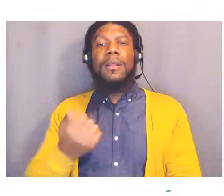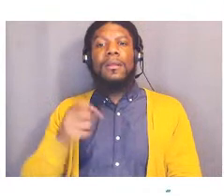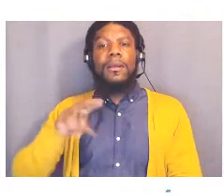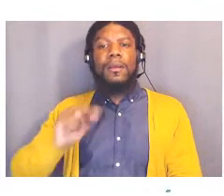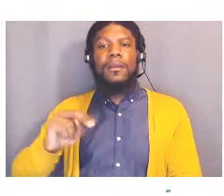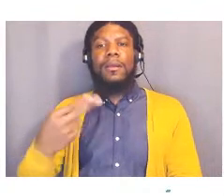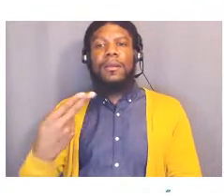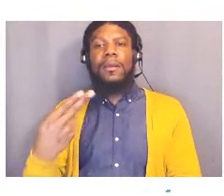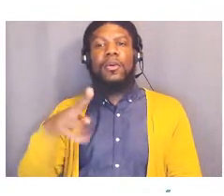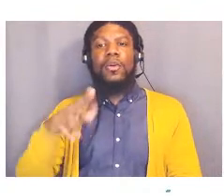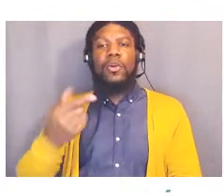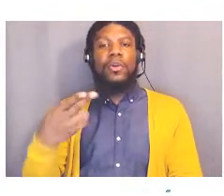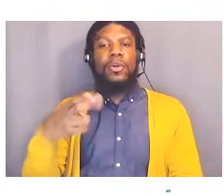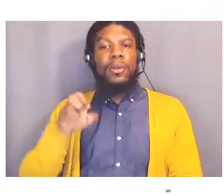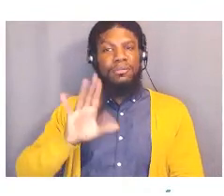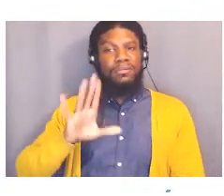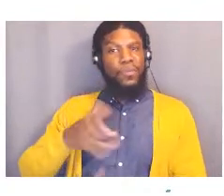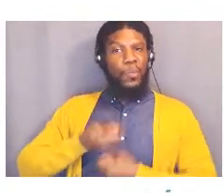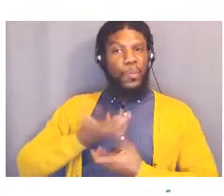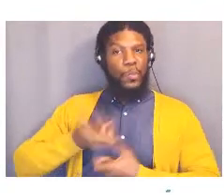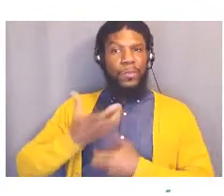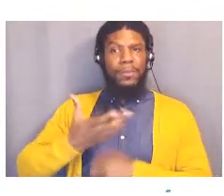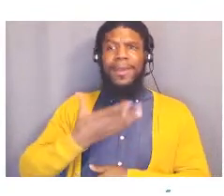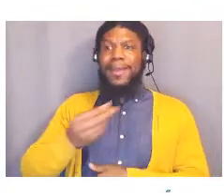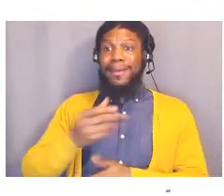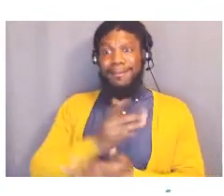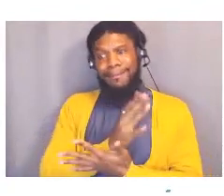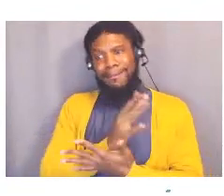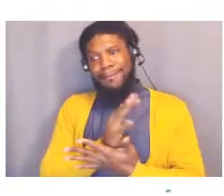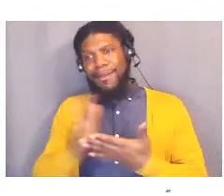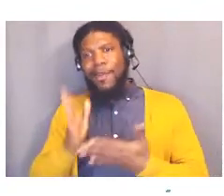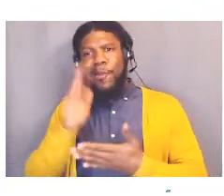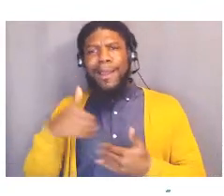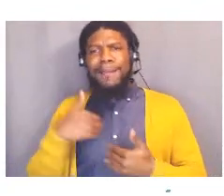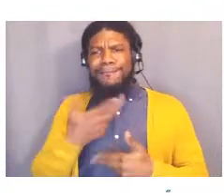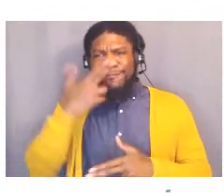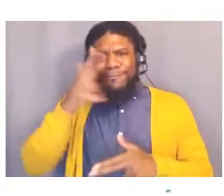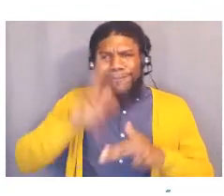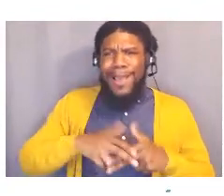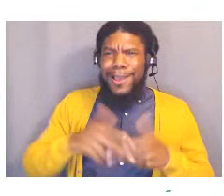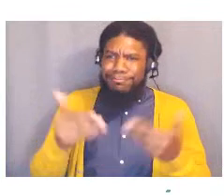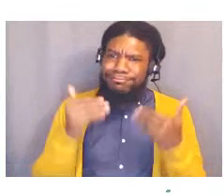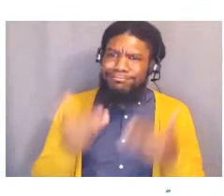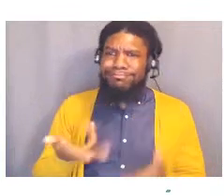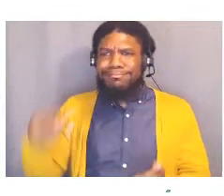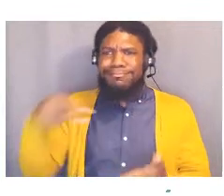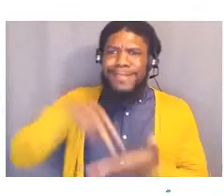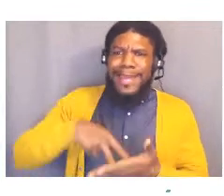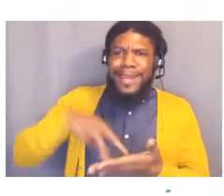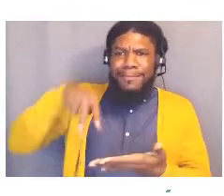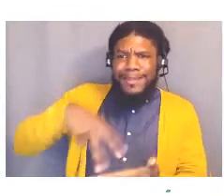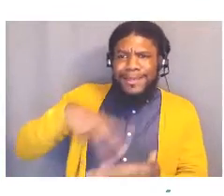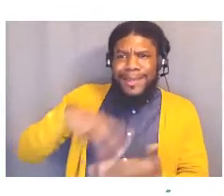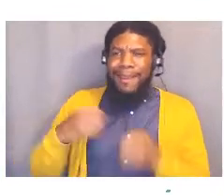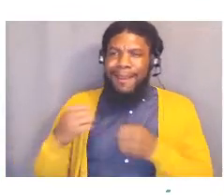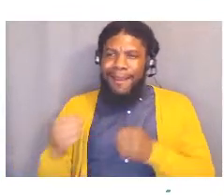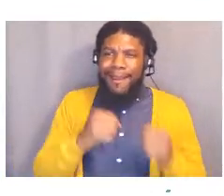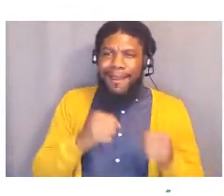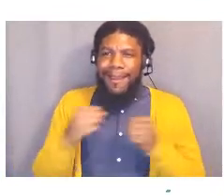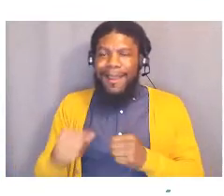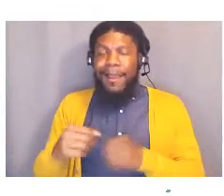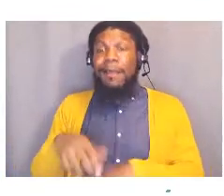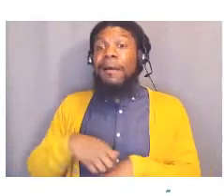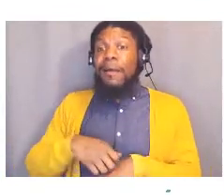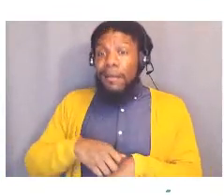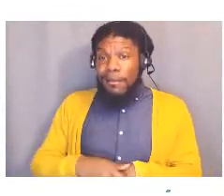have some fun. Get up, dance, as Griot Bob Smith tells us about